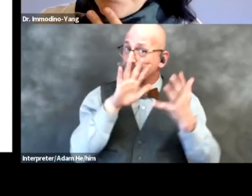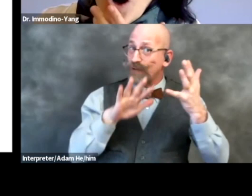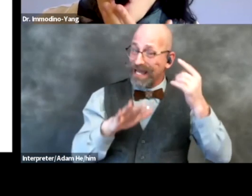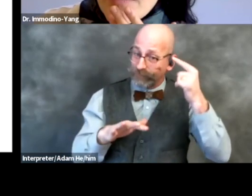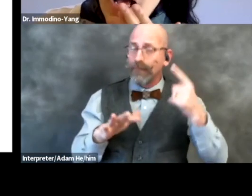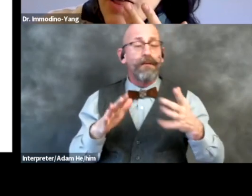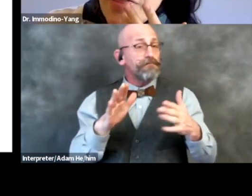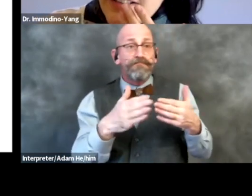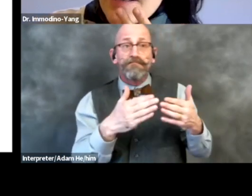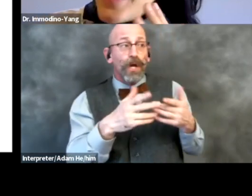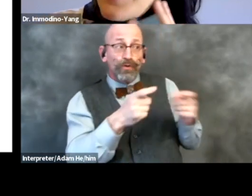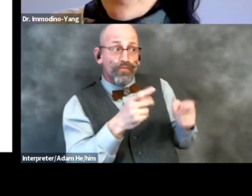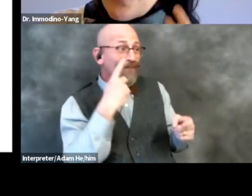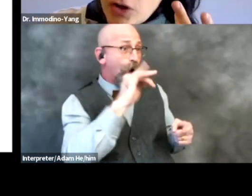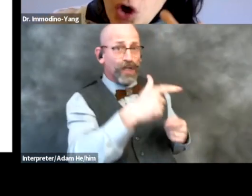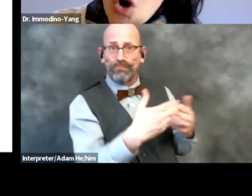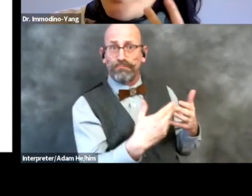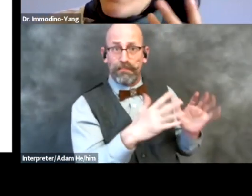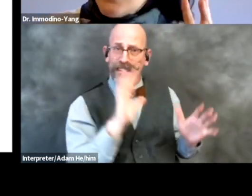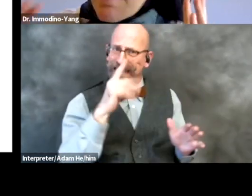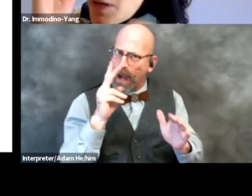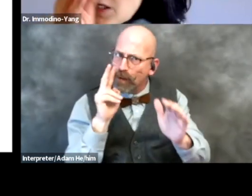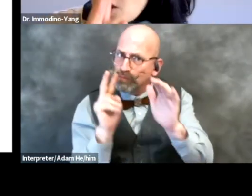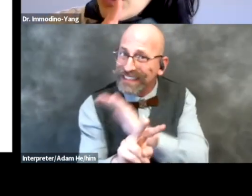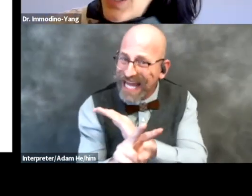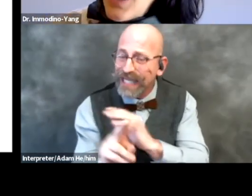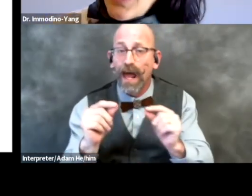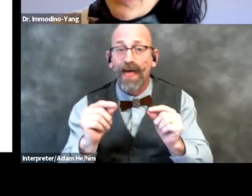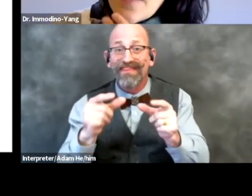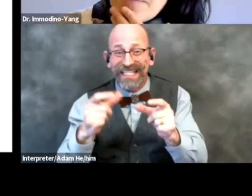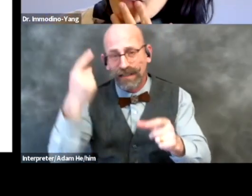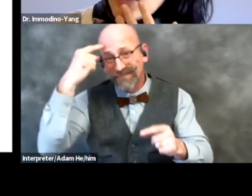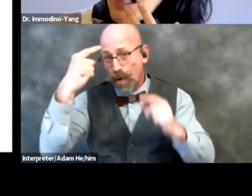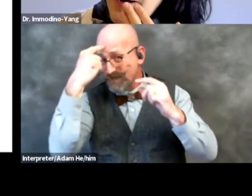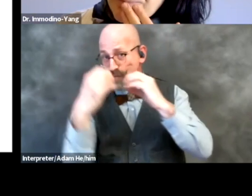predicting all thickness in the frontal lobe, in the medial